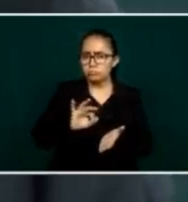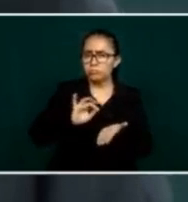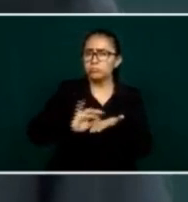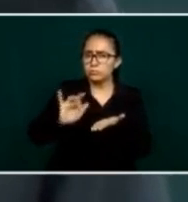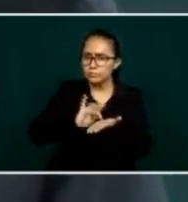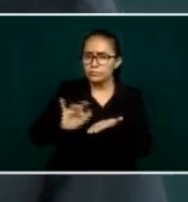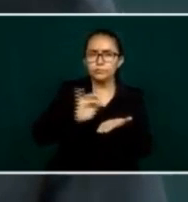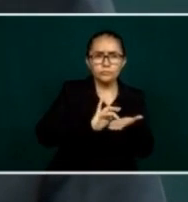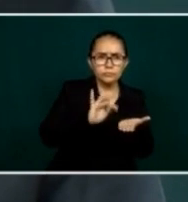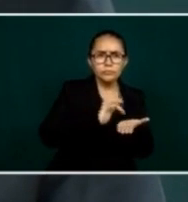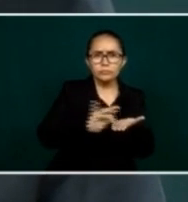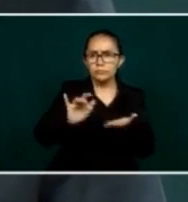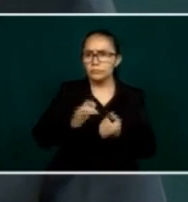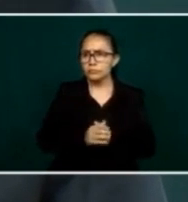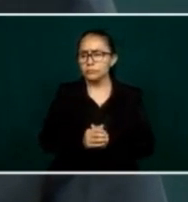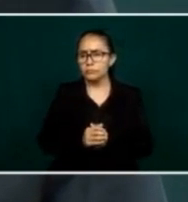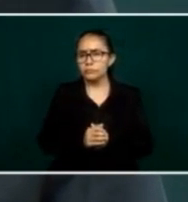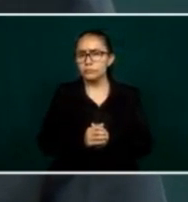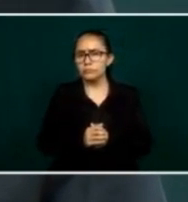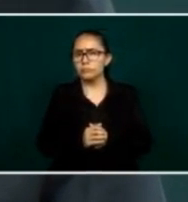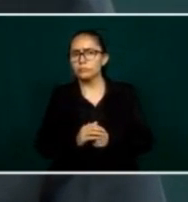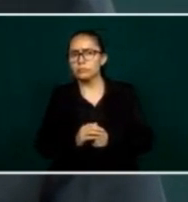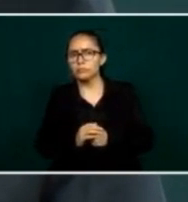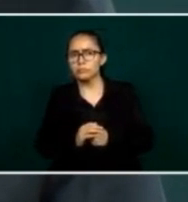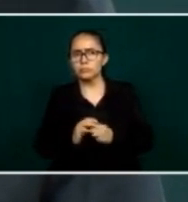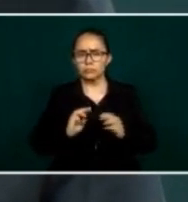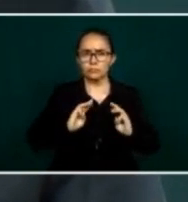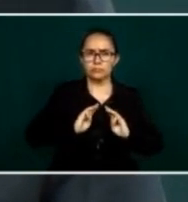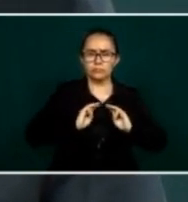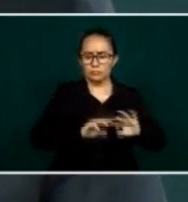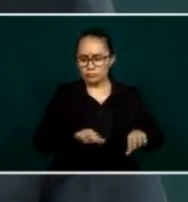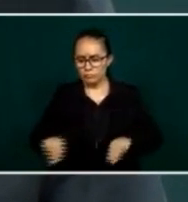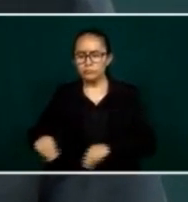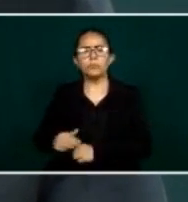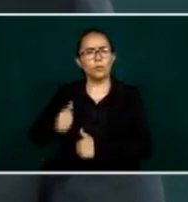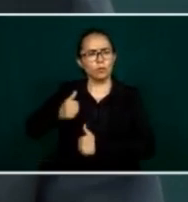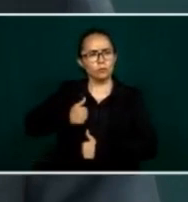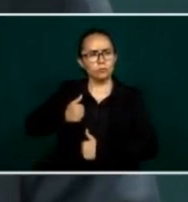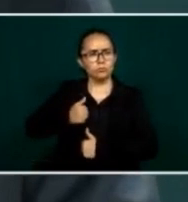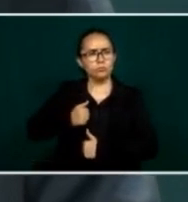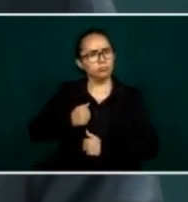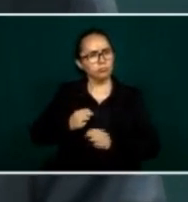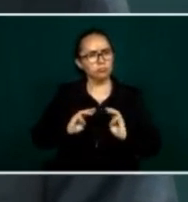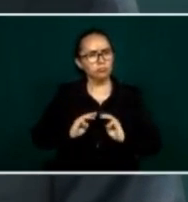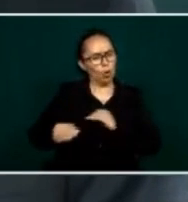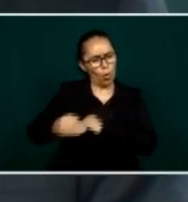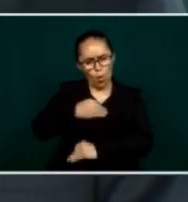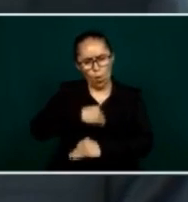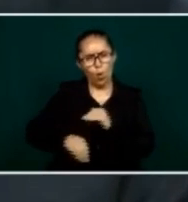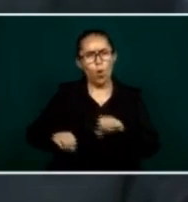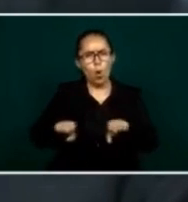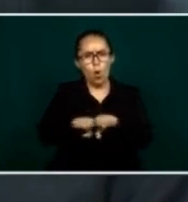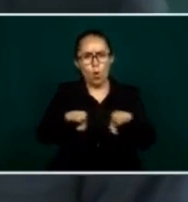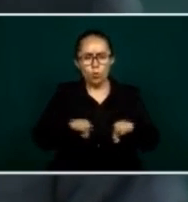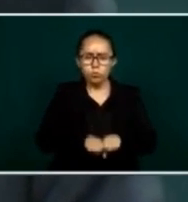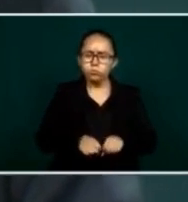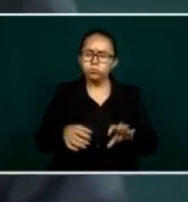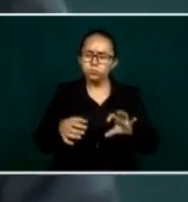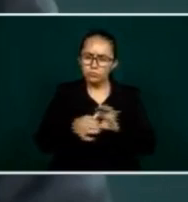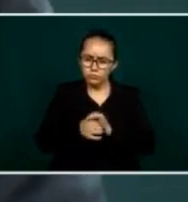support of Marines, soldiers, and we're working in